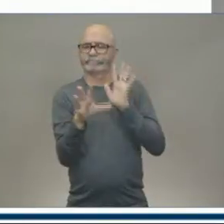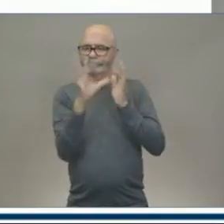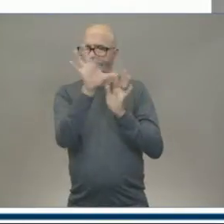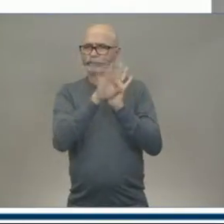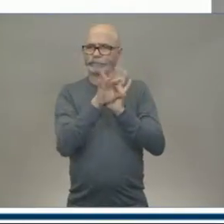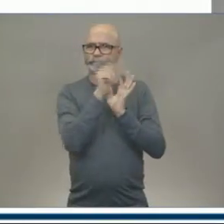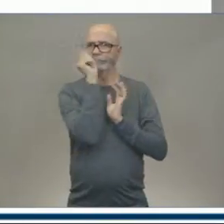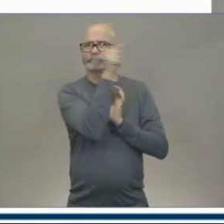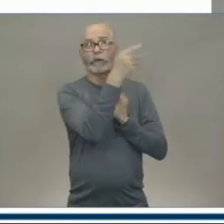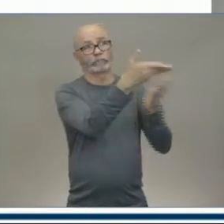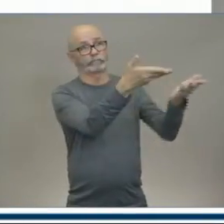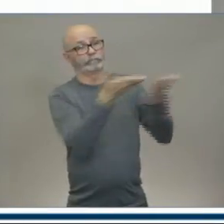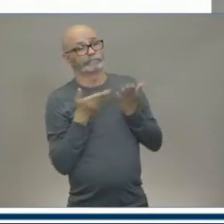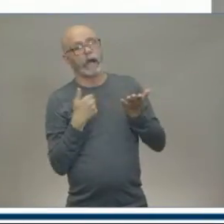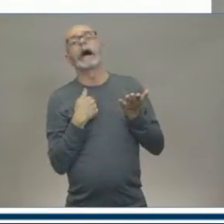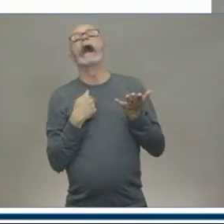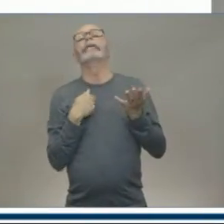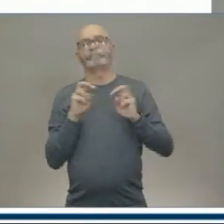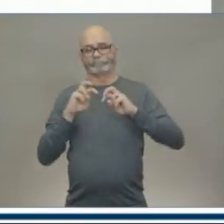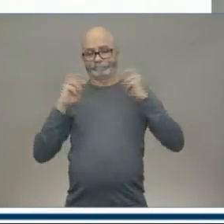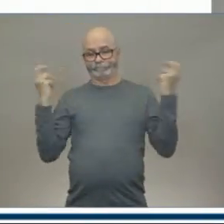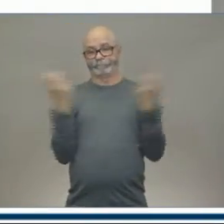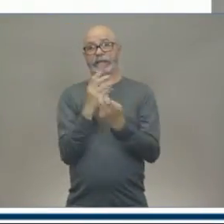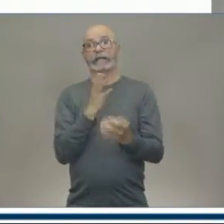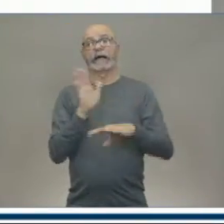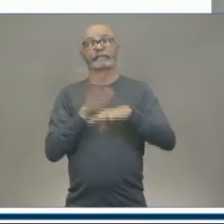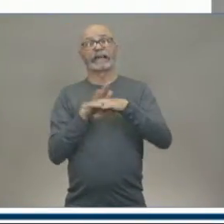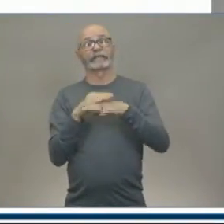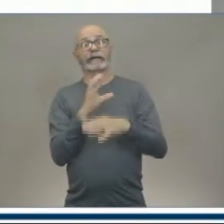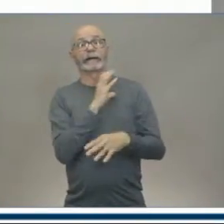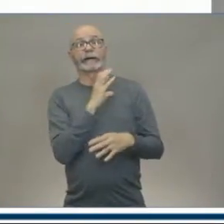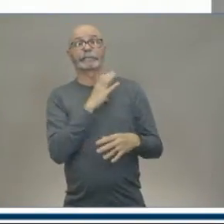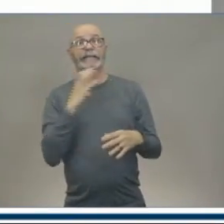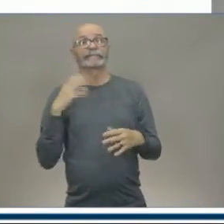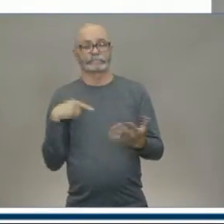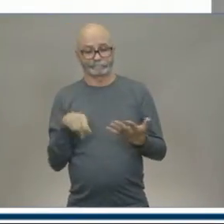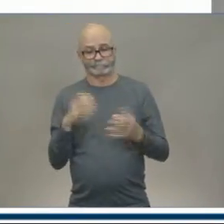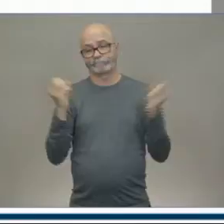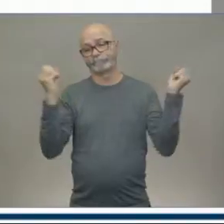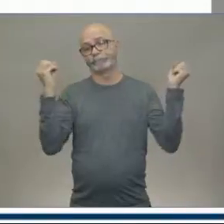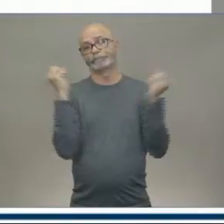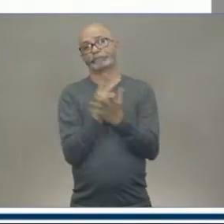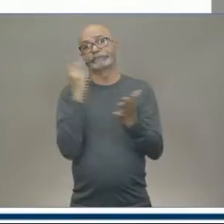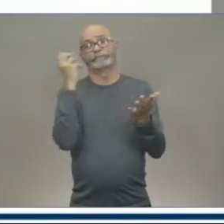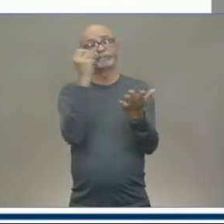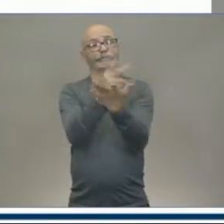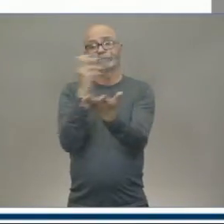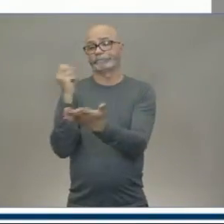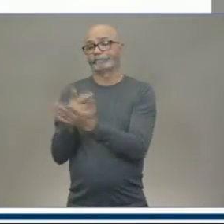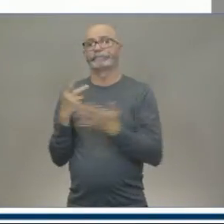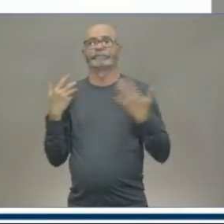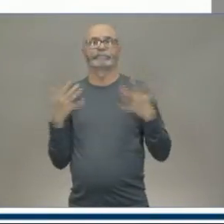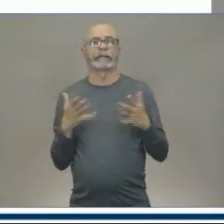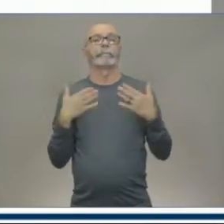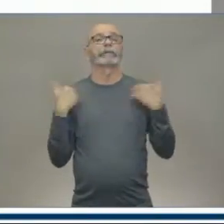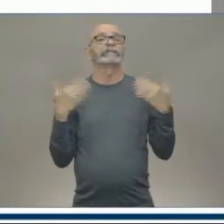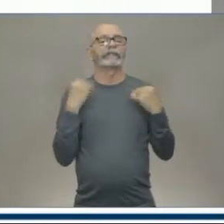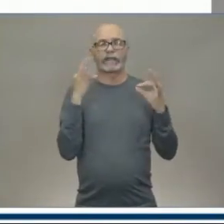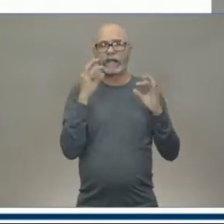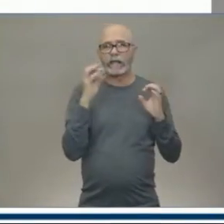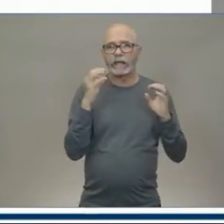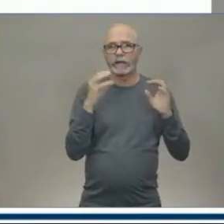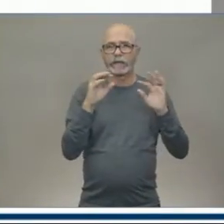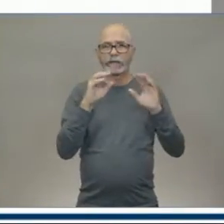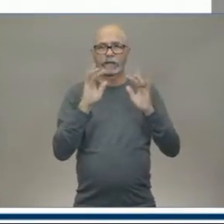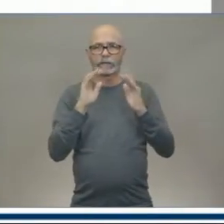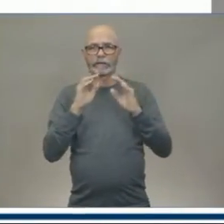sit at, the Special Advisory Committee. It's also been presented and approved by deputy ministers and ministers of health. That is available online, but those